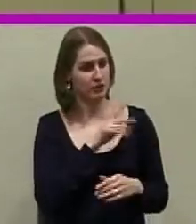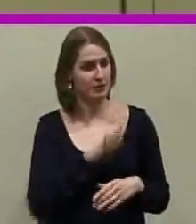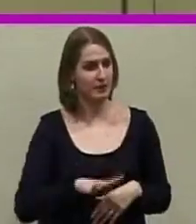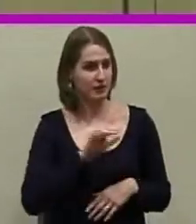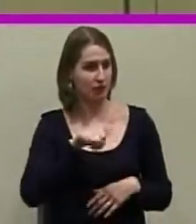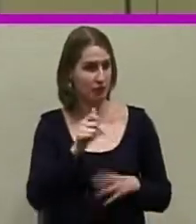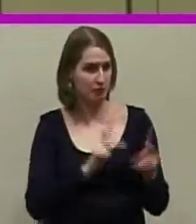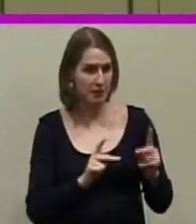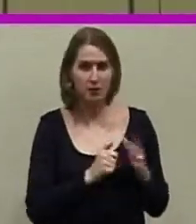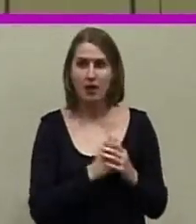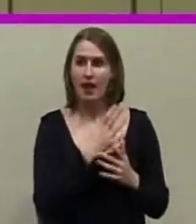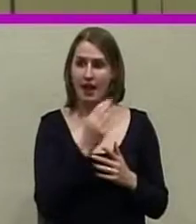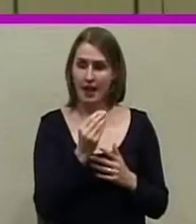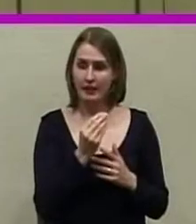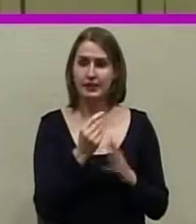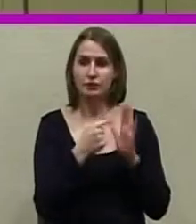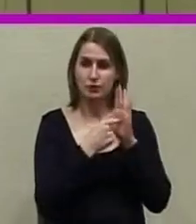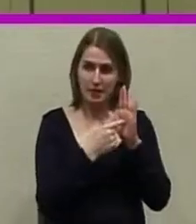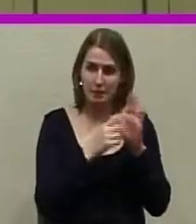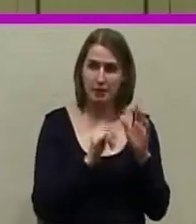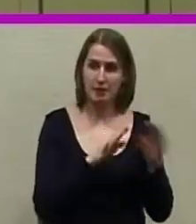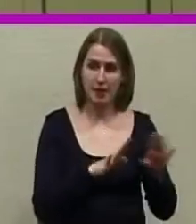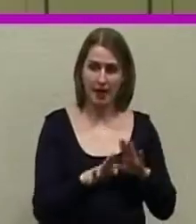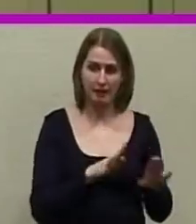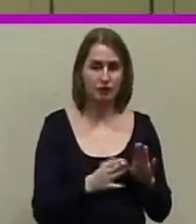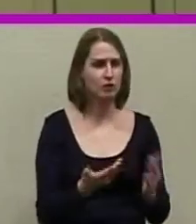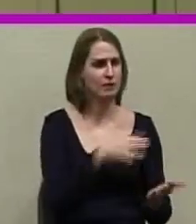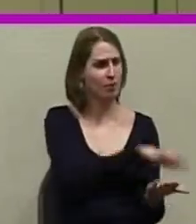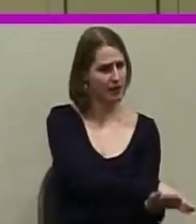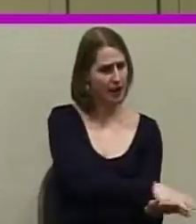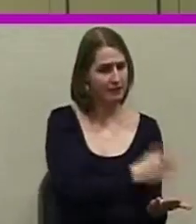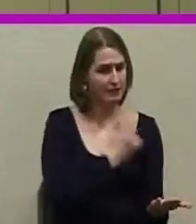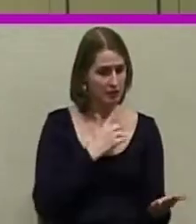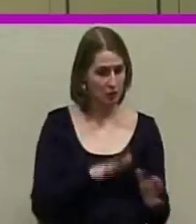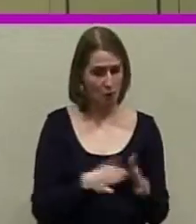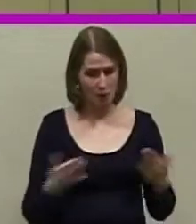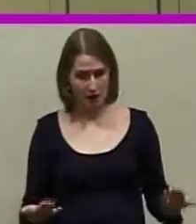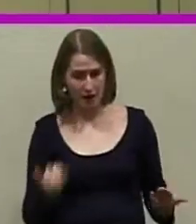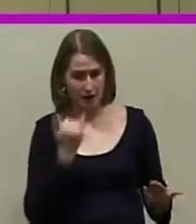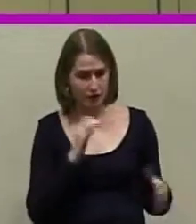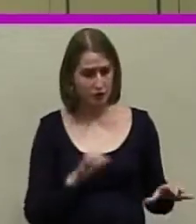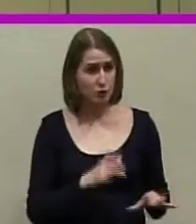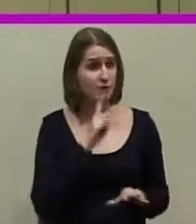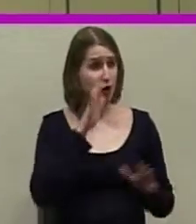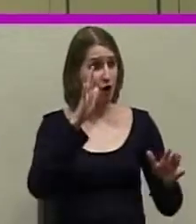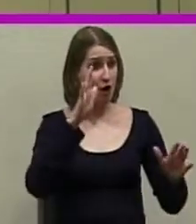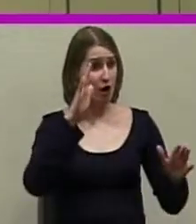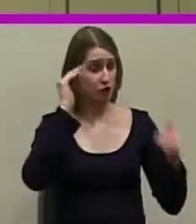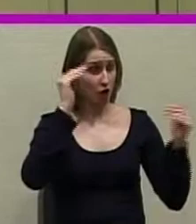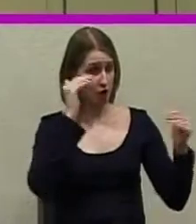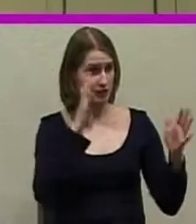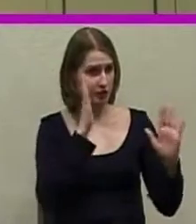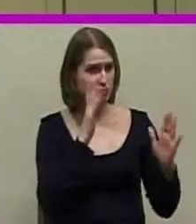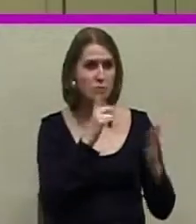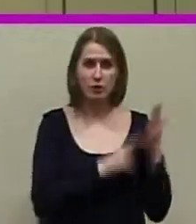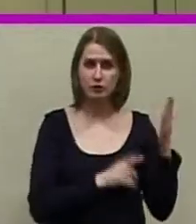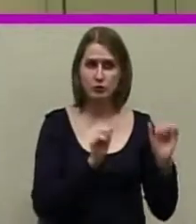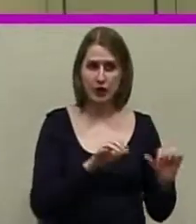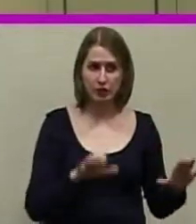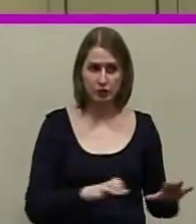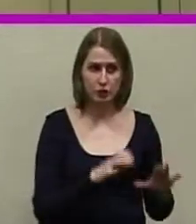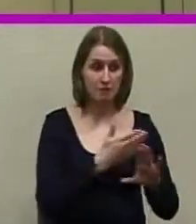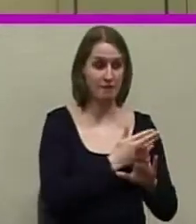behavior. The page actually folds in half. You open it up and it says, okay, if the student is doing this for adult attention, what things might you consider doing in the front